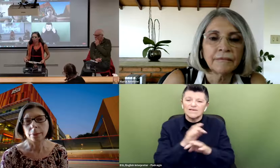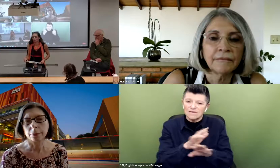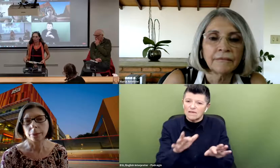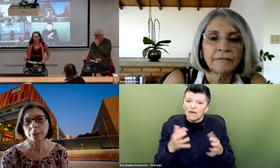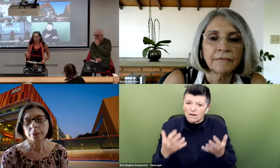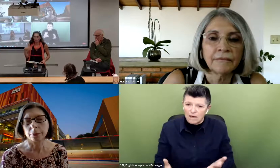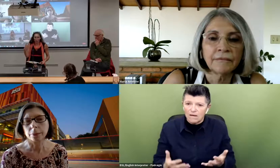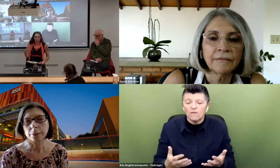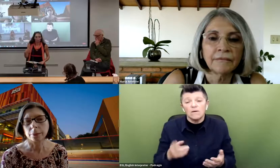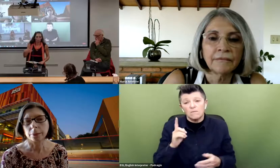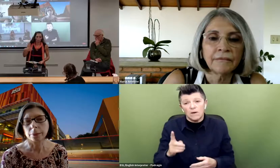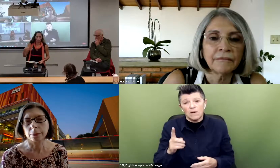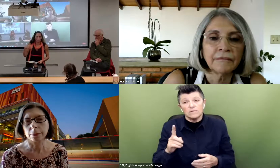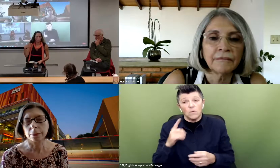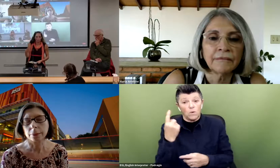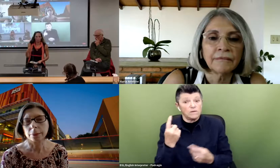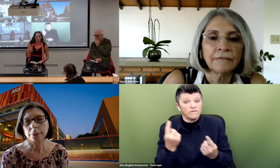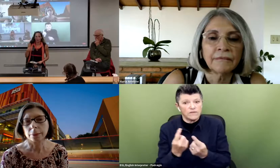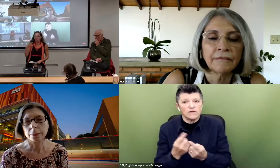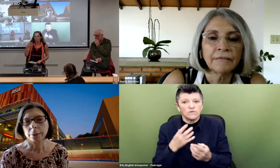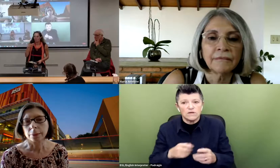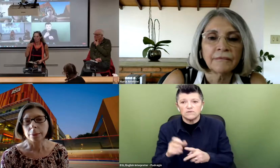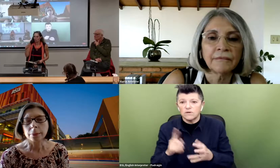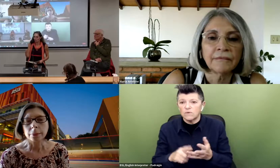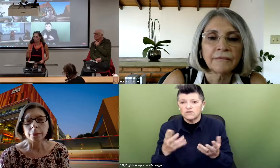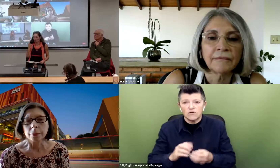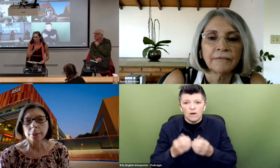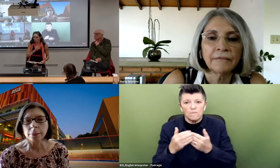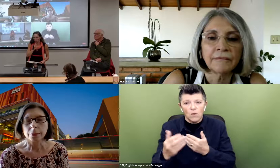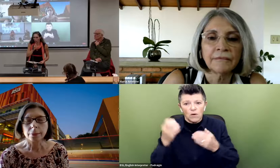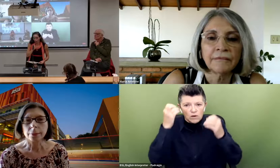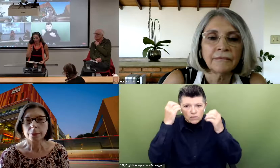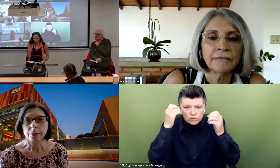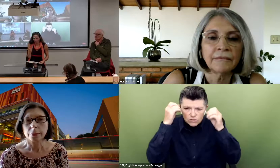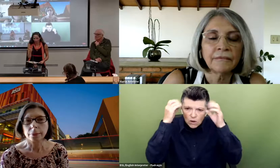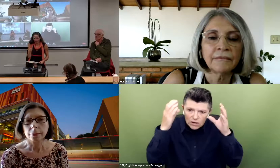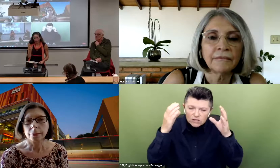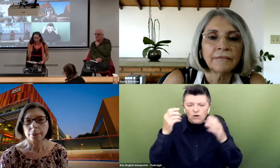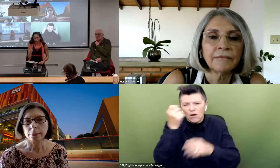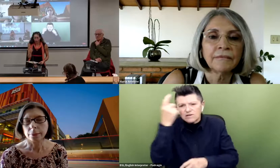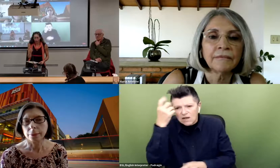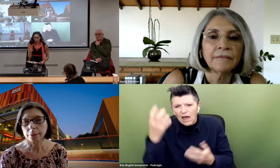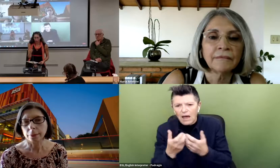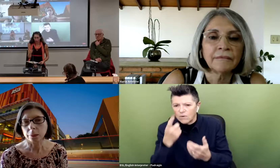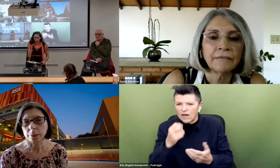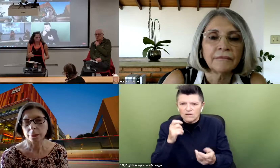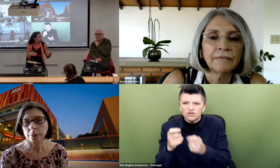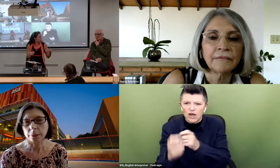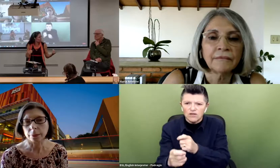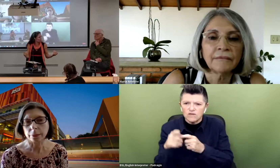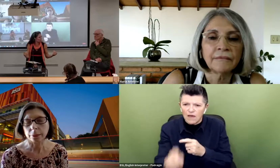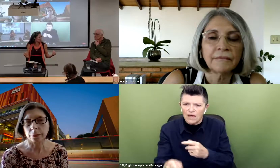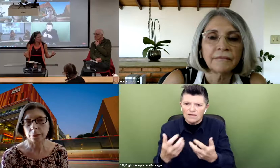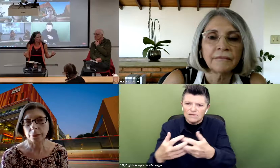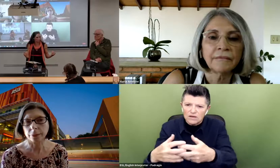create more knowledge or more understanding of how we can actually change that and kind of advocate for a change in technology. So